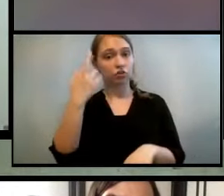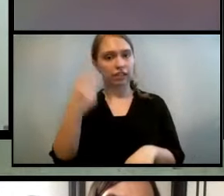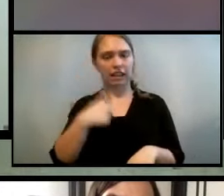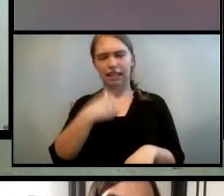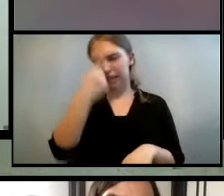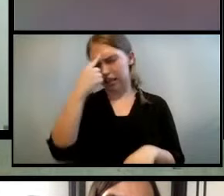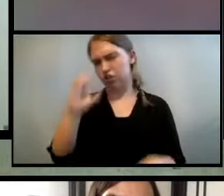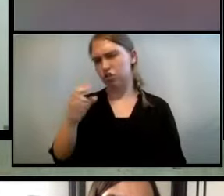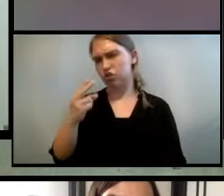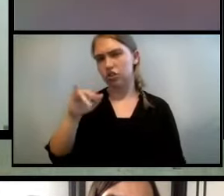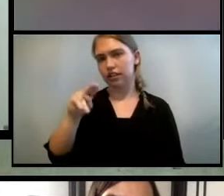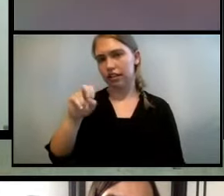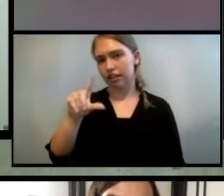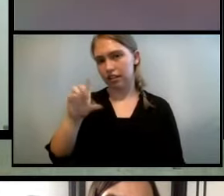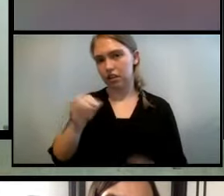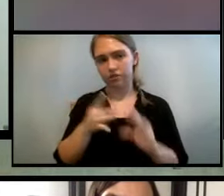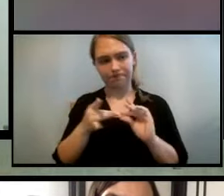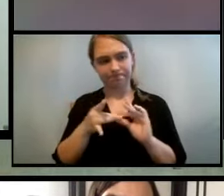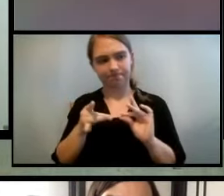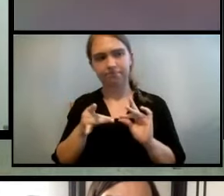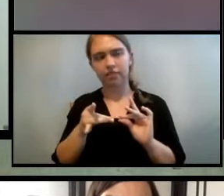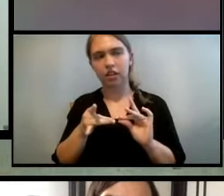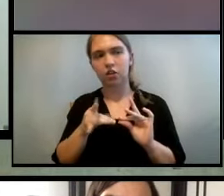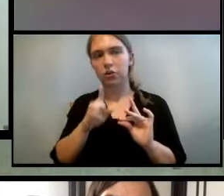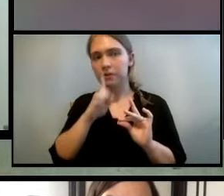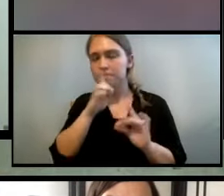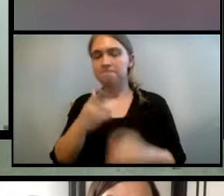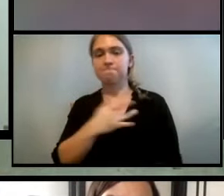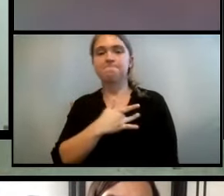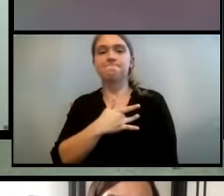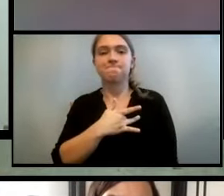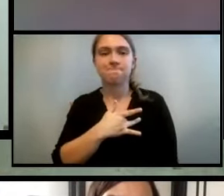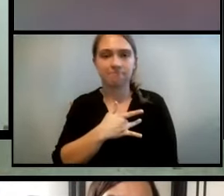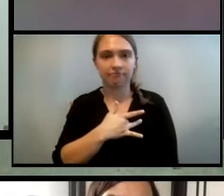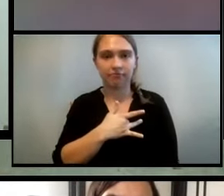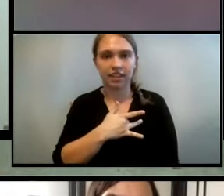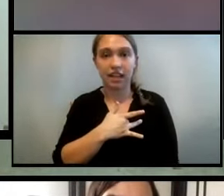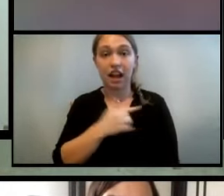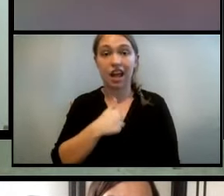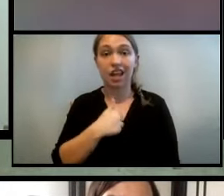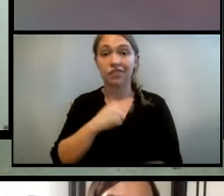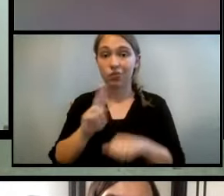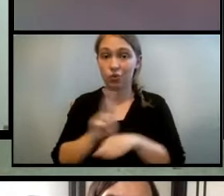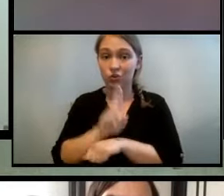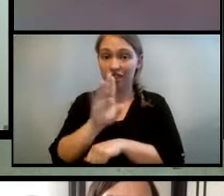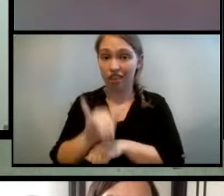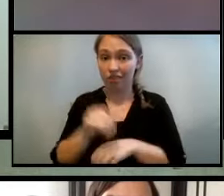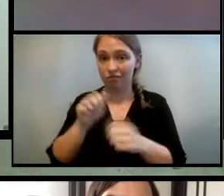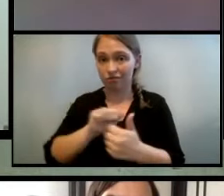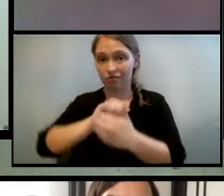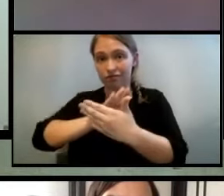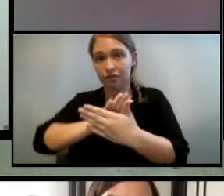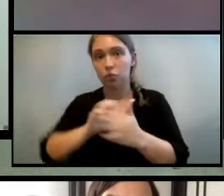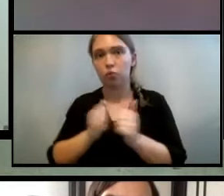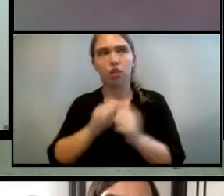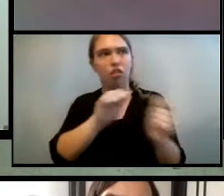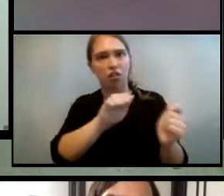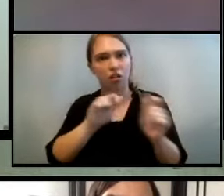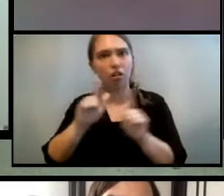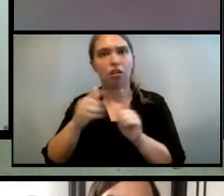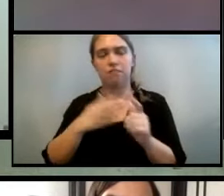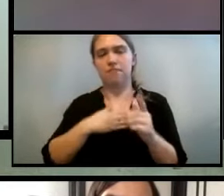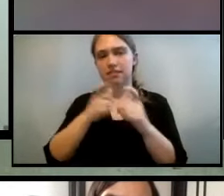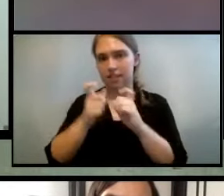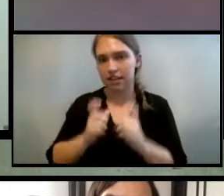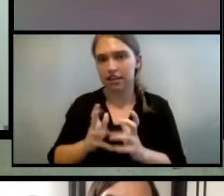is talking about speaks very deeply to me. And that has carried over into all the editing I've done since then. And I've edited for several magazines and